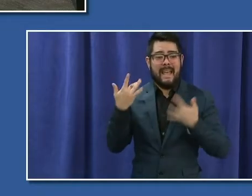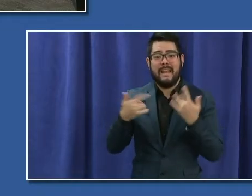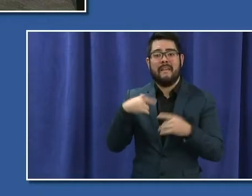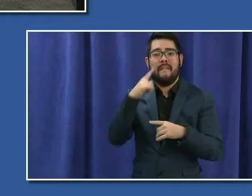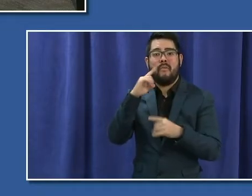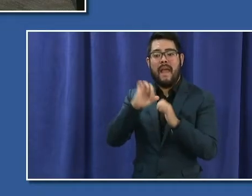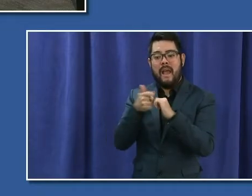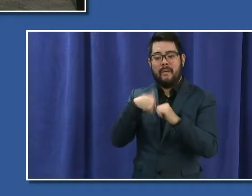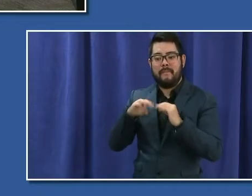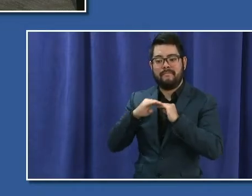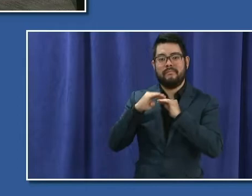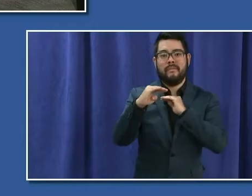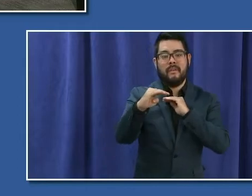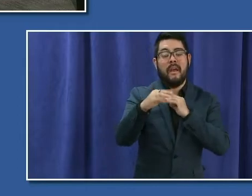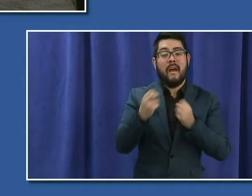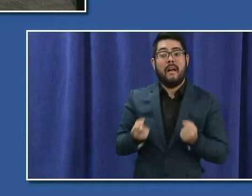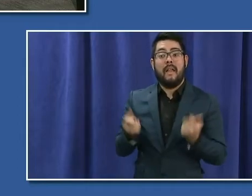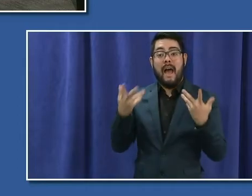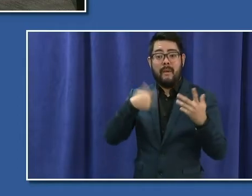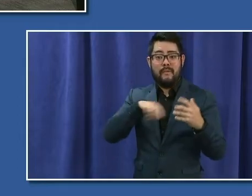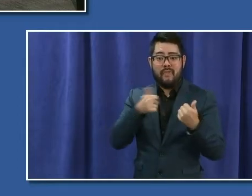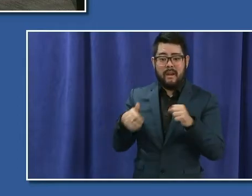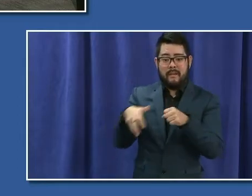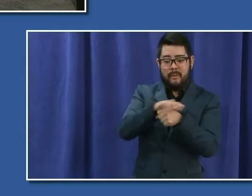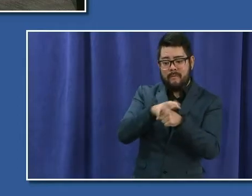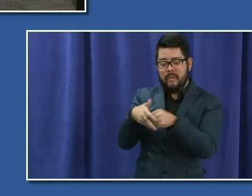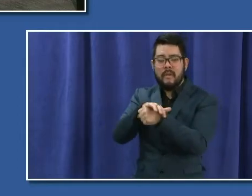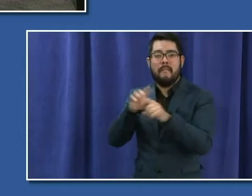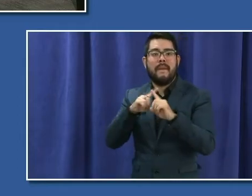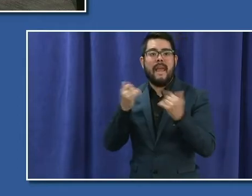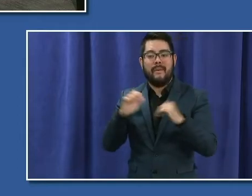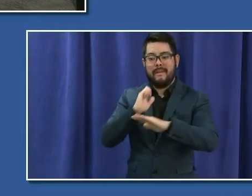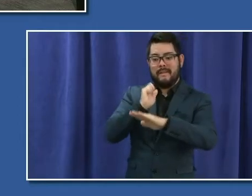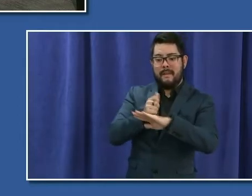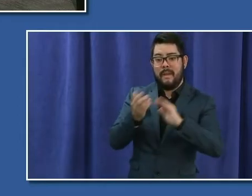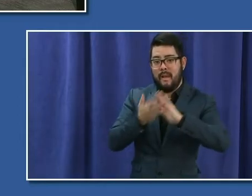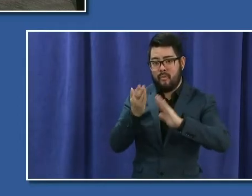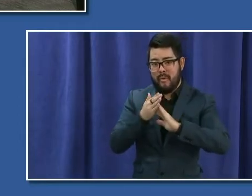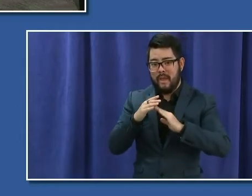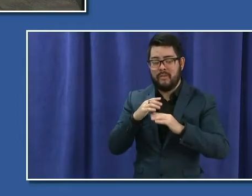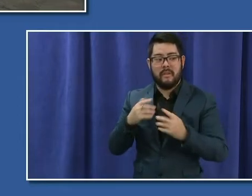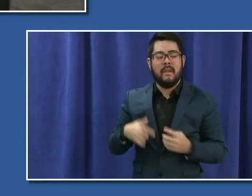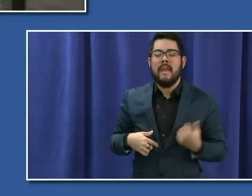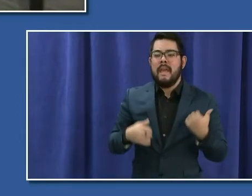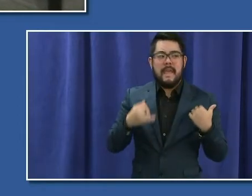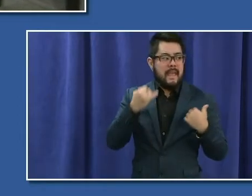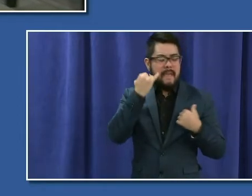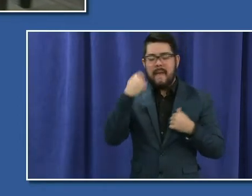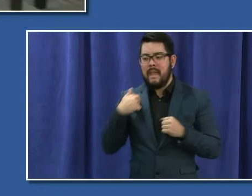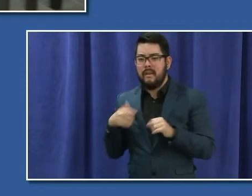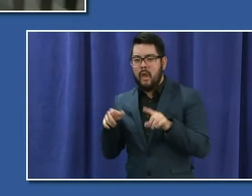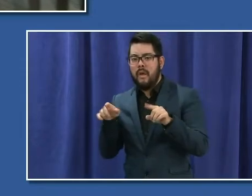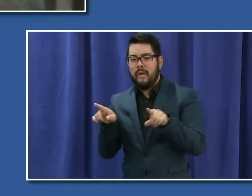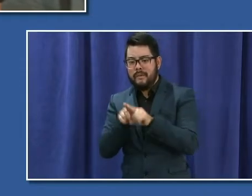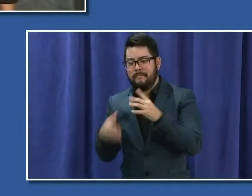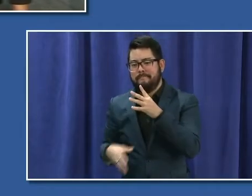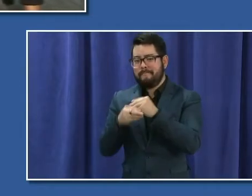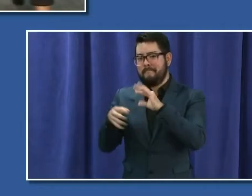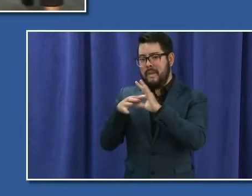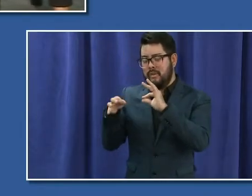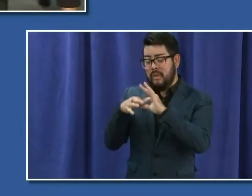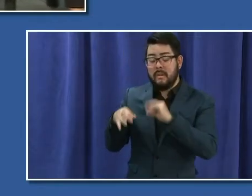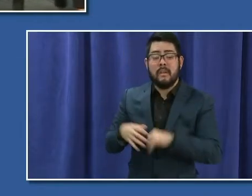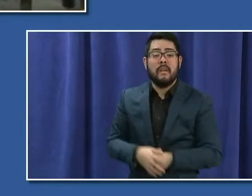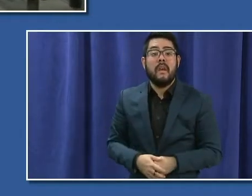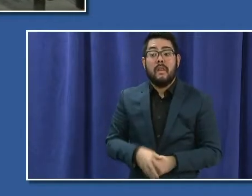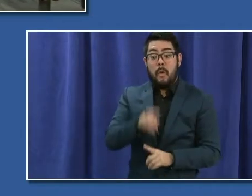sustainability. A lot of territory has been covered, and so now we can operationalize it. And if I can just kind of piggyback on what Commissioner Biagi was saying, even at the